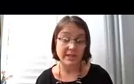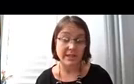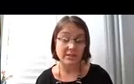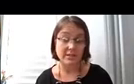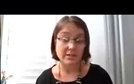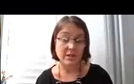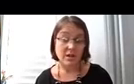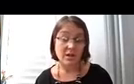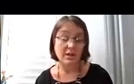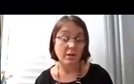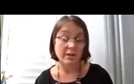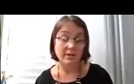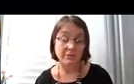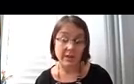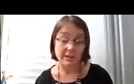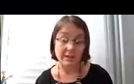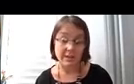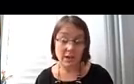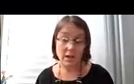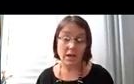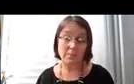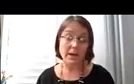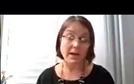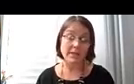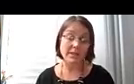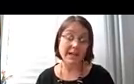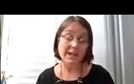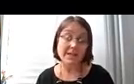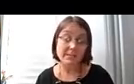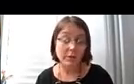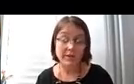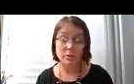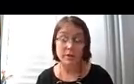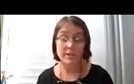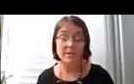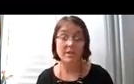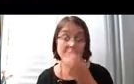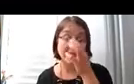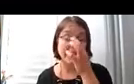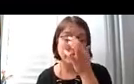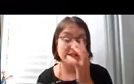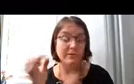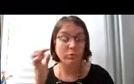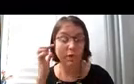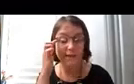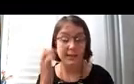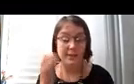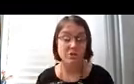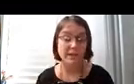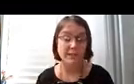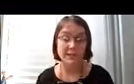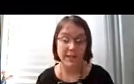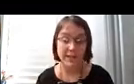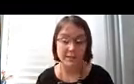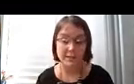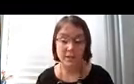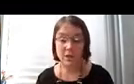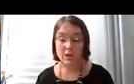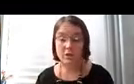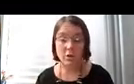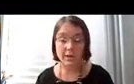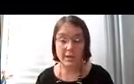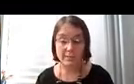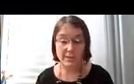some of those sectors are going to face. And as employers, we need to look at innovative ways at attracting